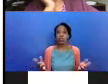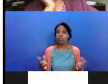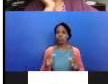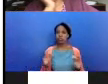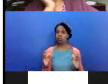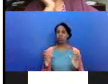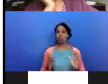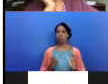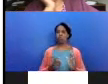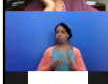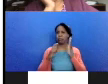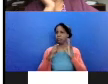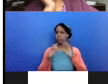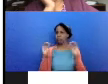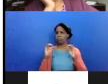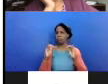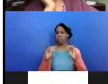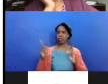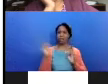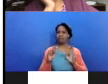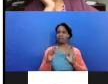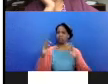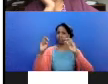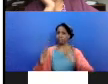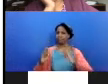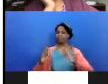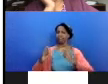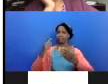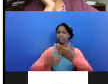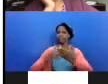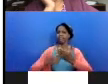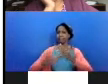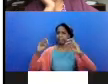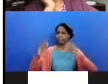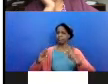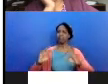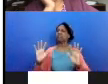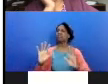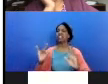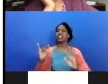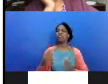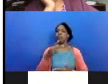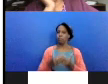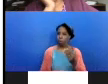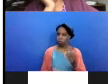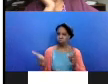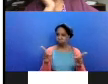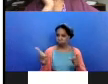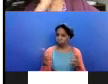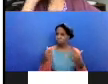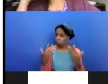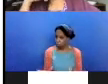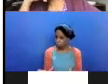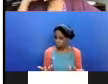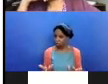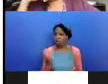no thought that this needs to happen. It's only if both parties think it's a good idea that it's actually going to be helpful, on both